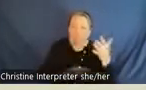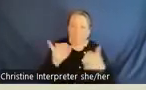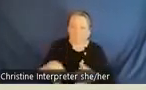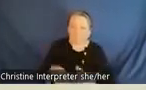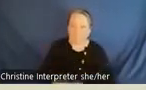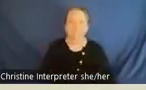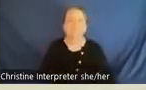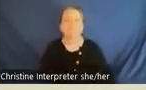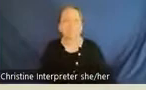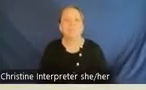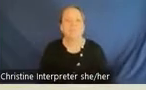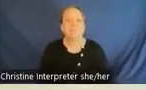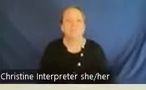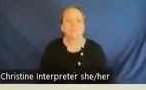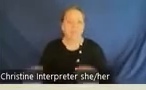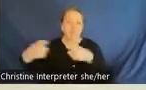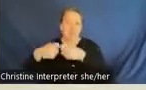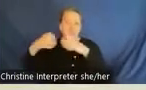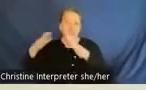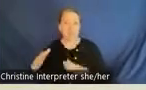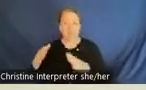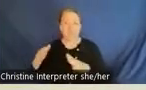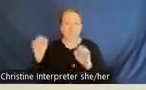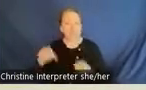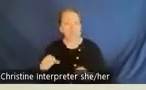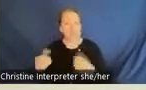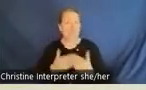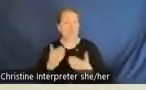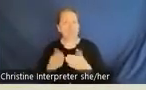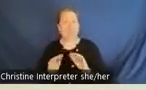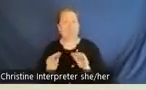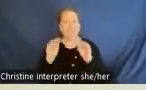And an electrician would just kind of put in the,